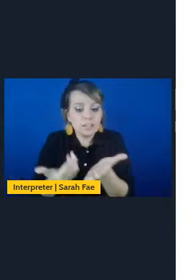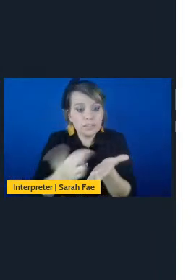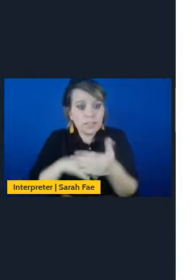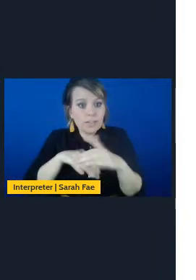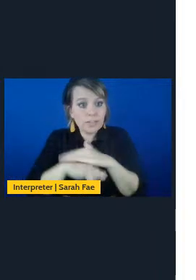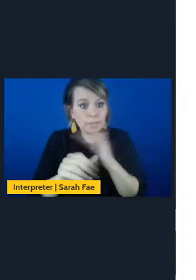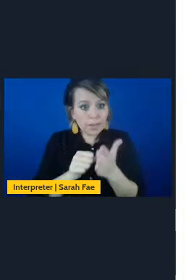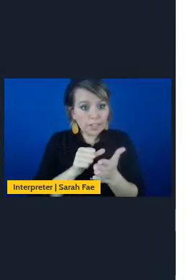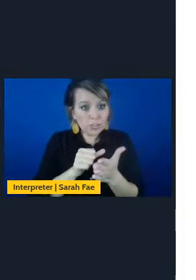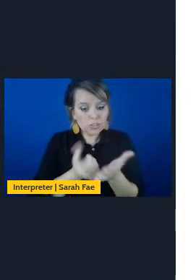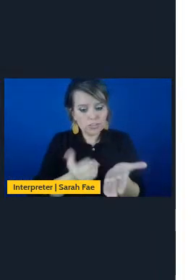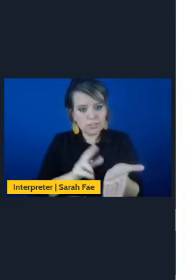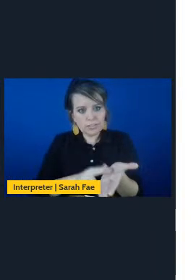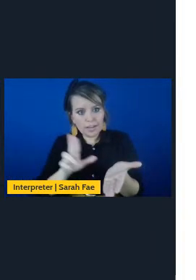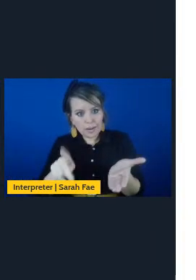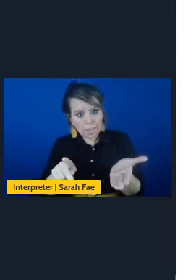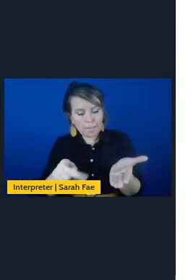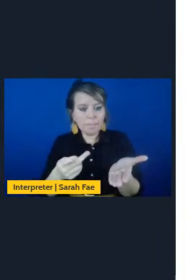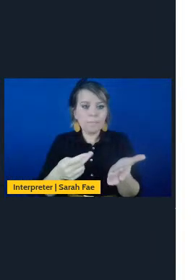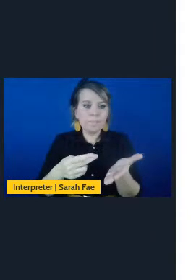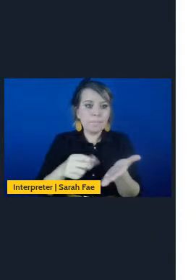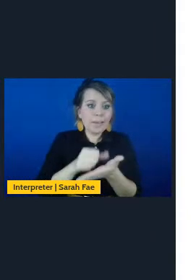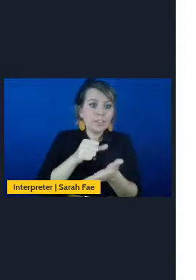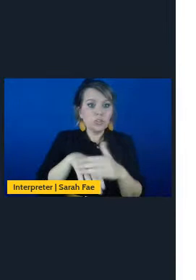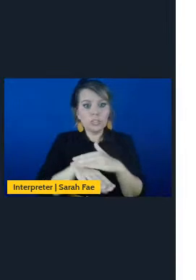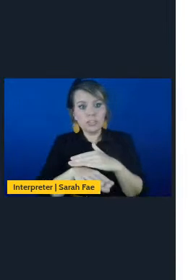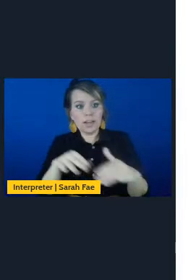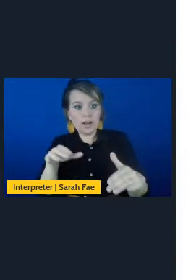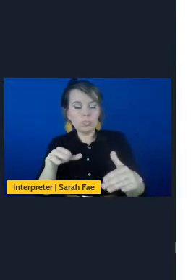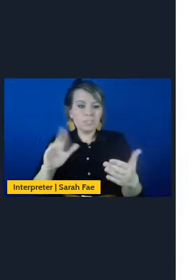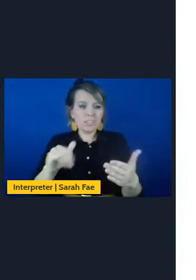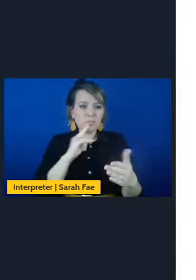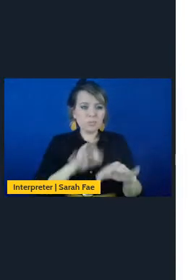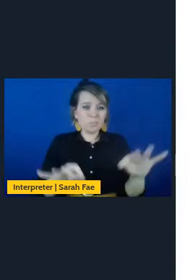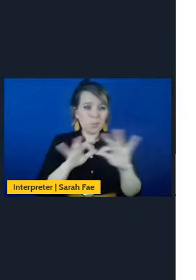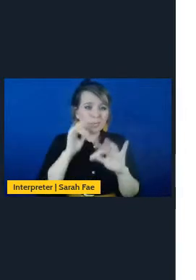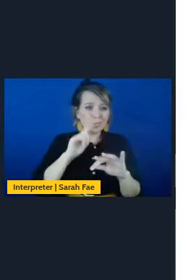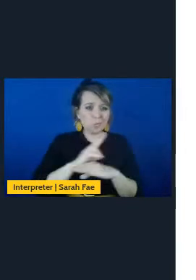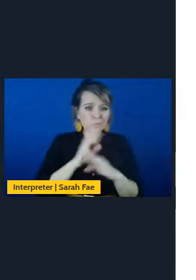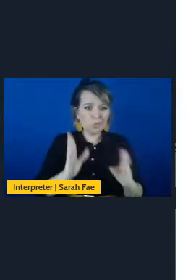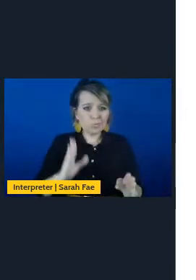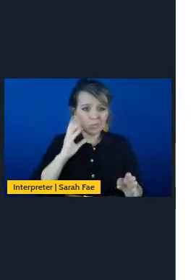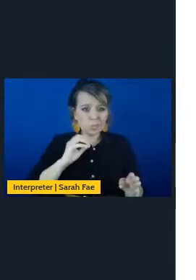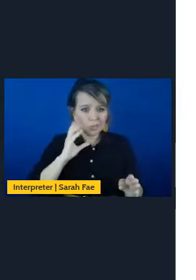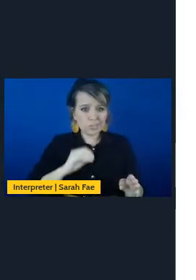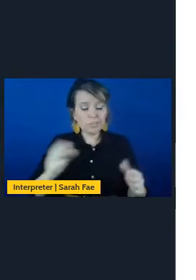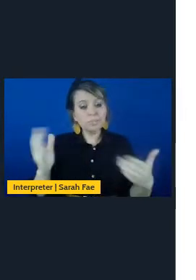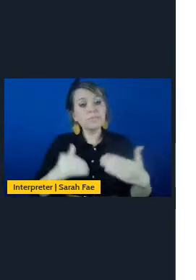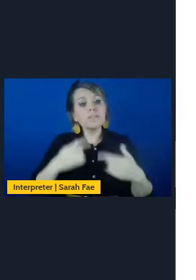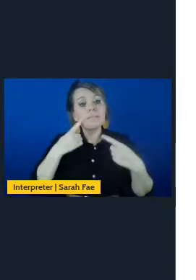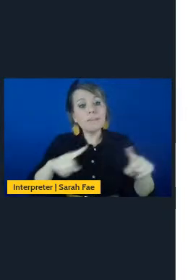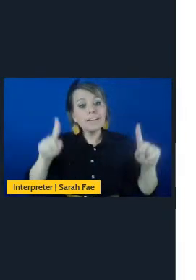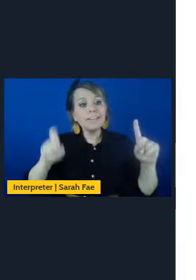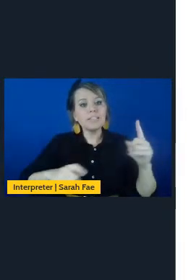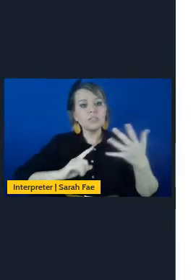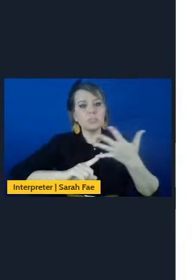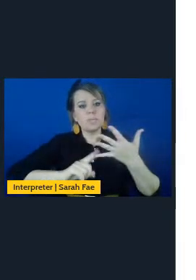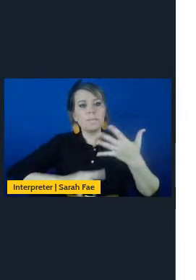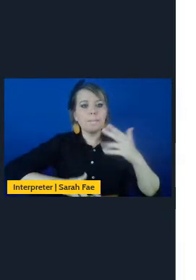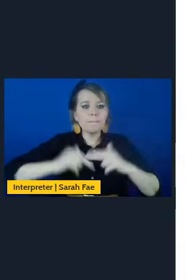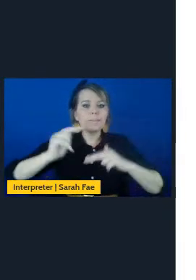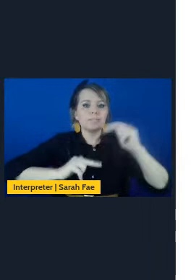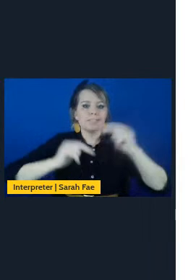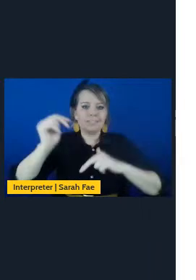routing. And finally, we need to build all of this, right? And that's where AWS CDK comes into play. And that's where I will